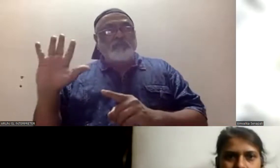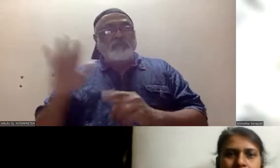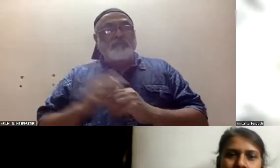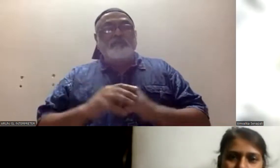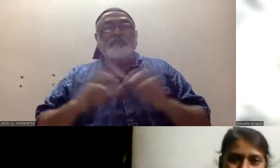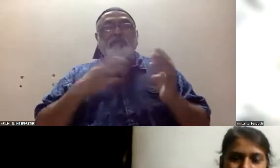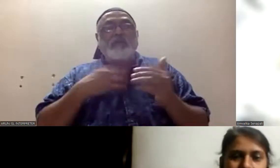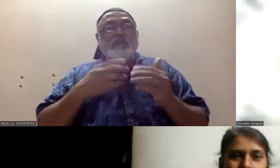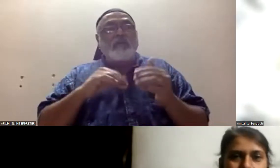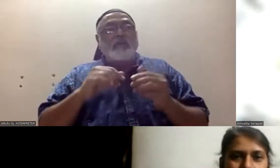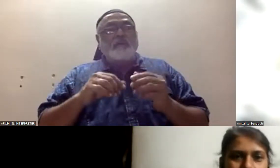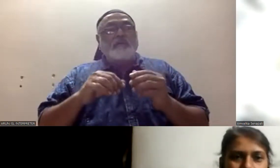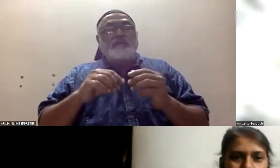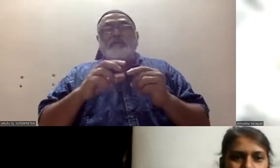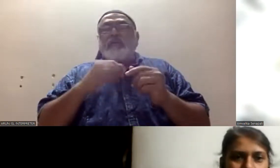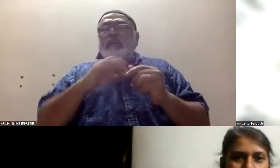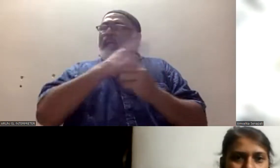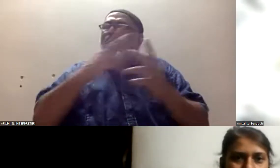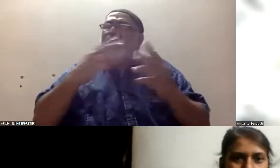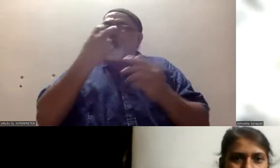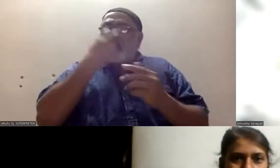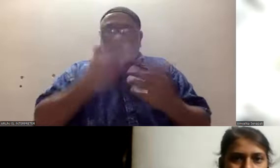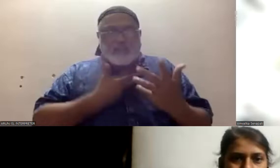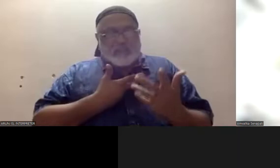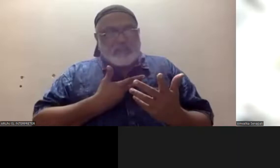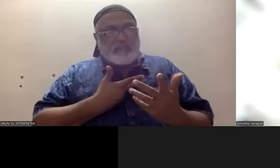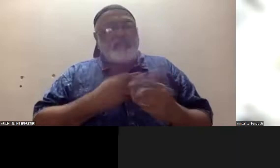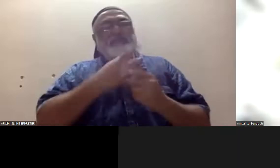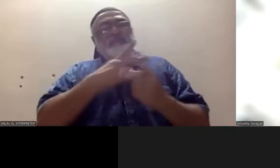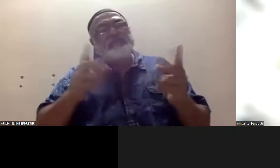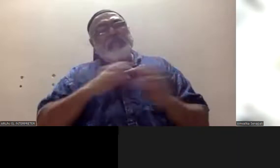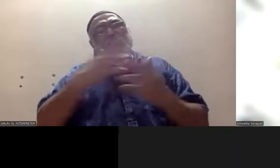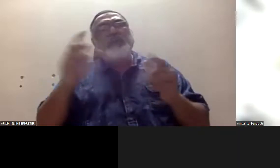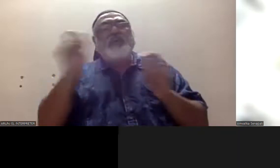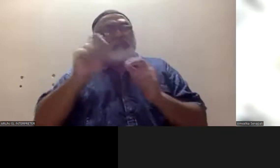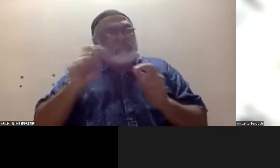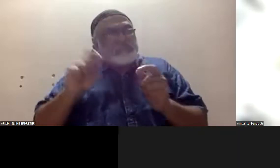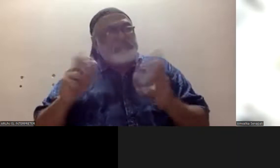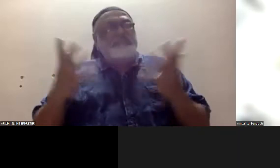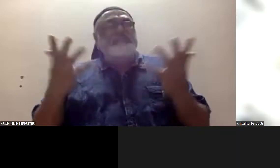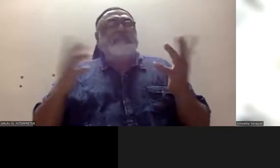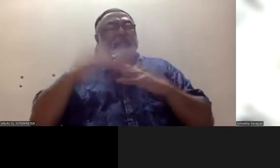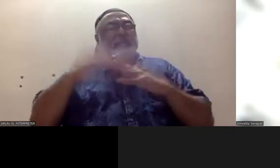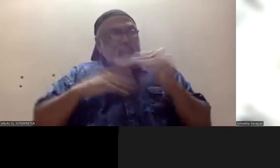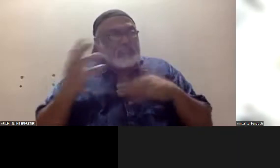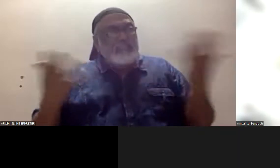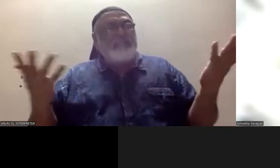means in any building or in any offices, we have seen that means those